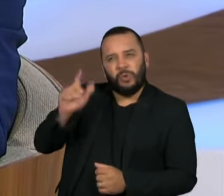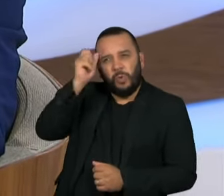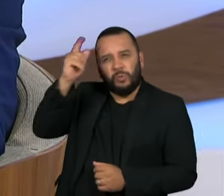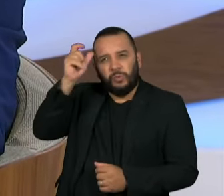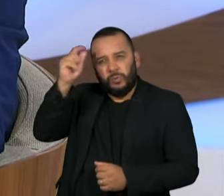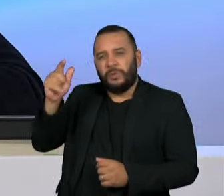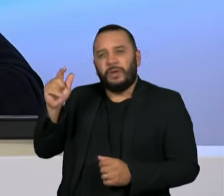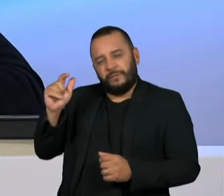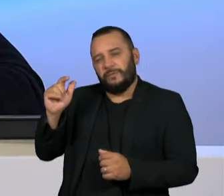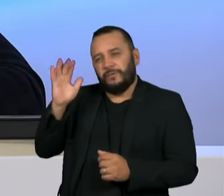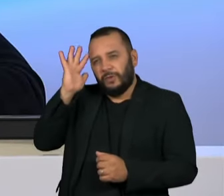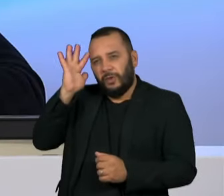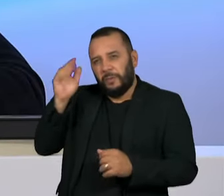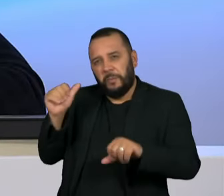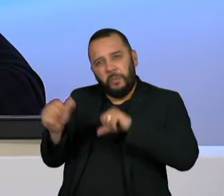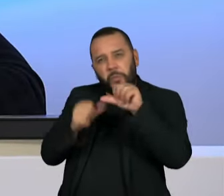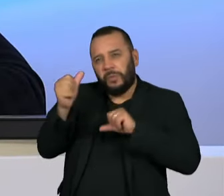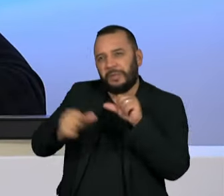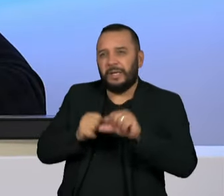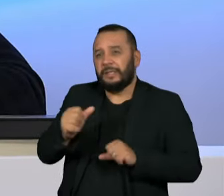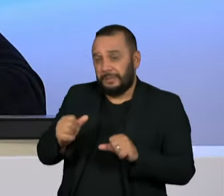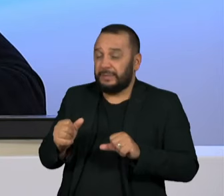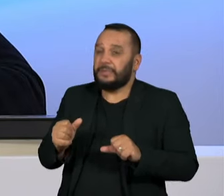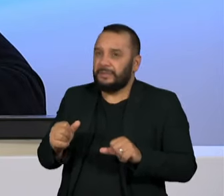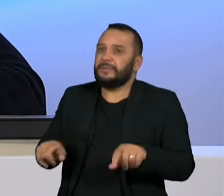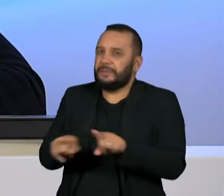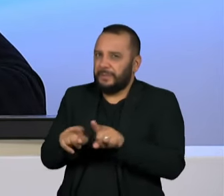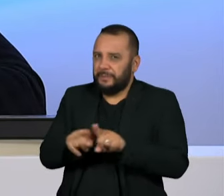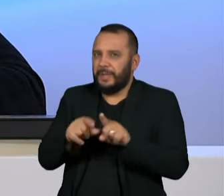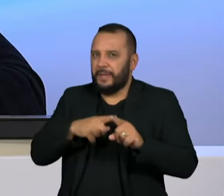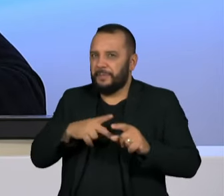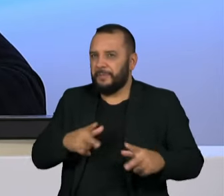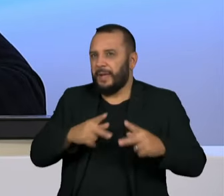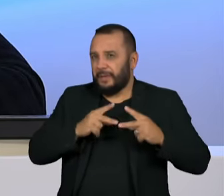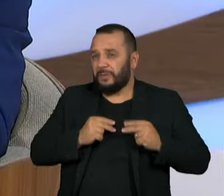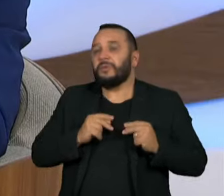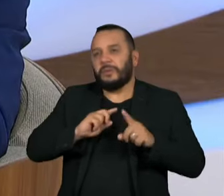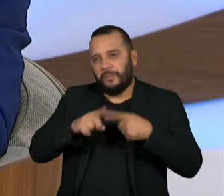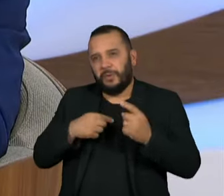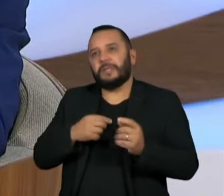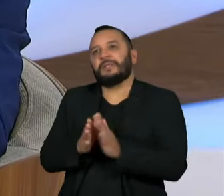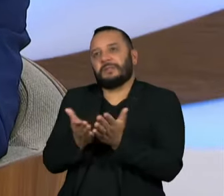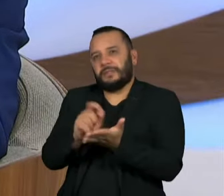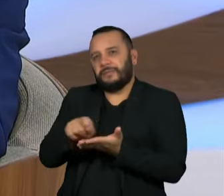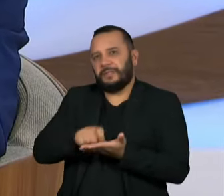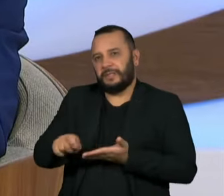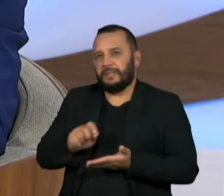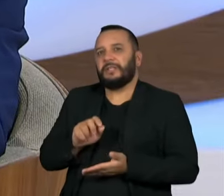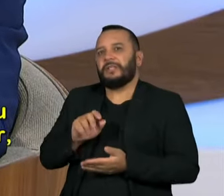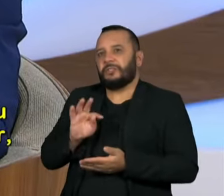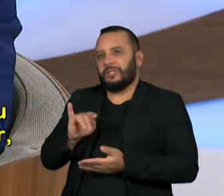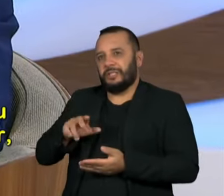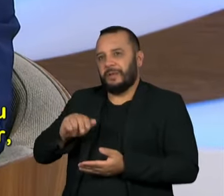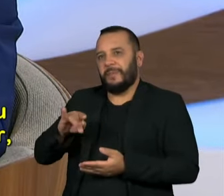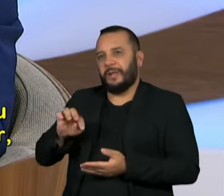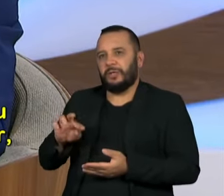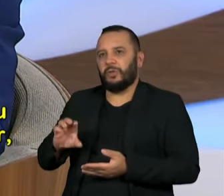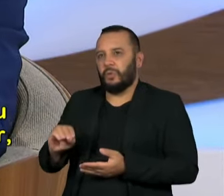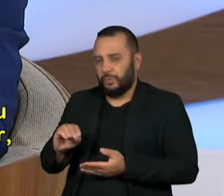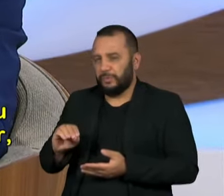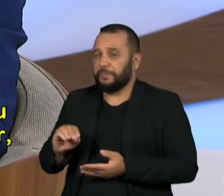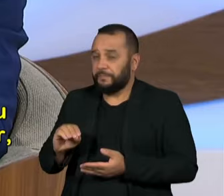the philosophical culture around meritocracy, is part of what prompted me to write The Tyranny of Merit, to try